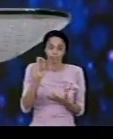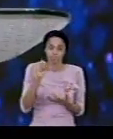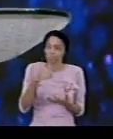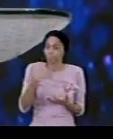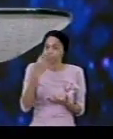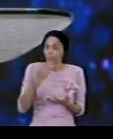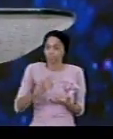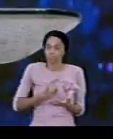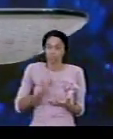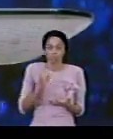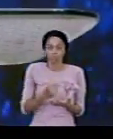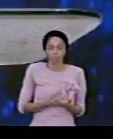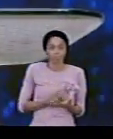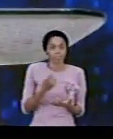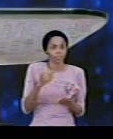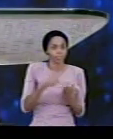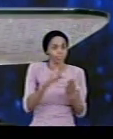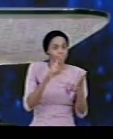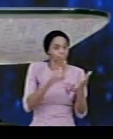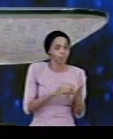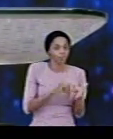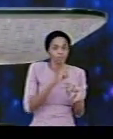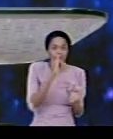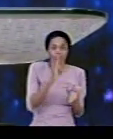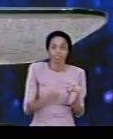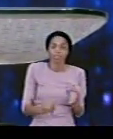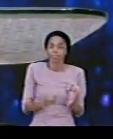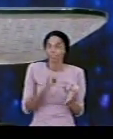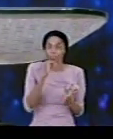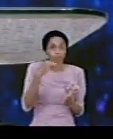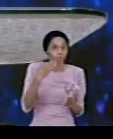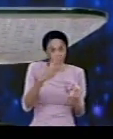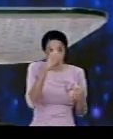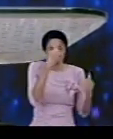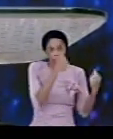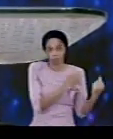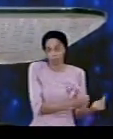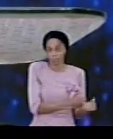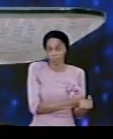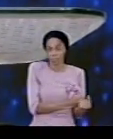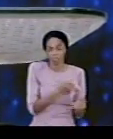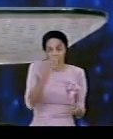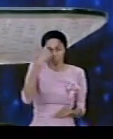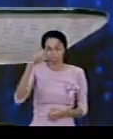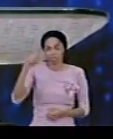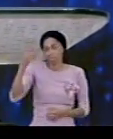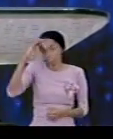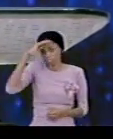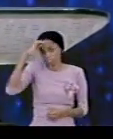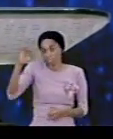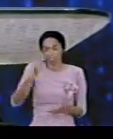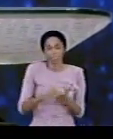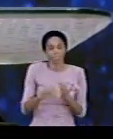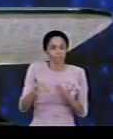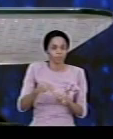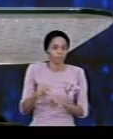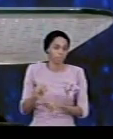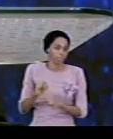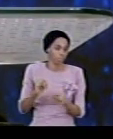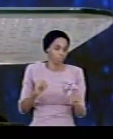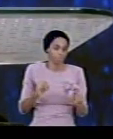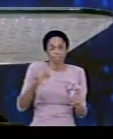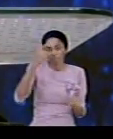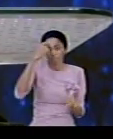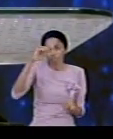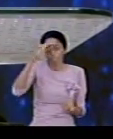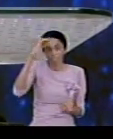tells us the law is not of faith, for the man that doeth them shall